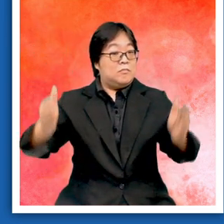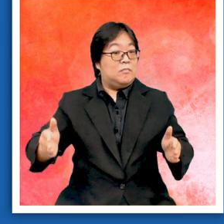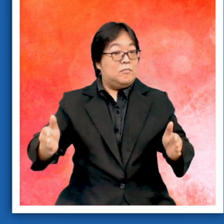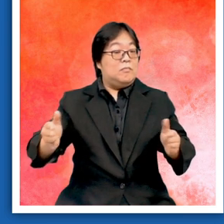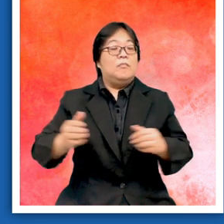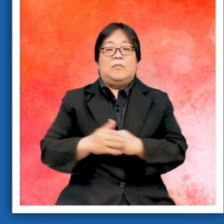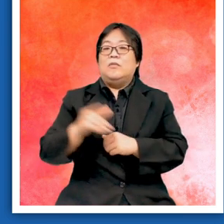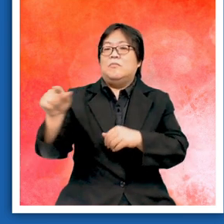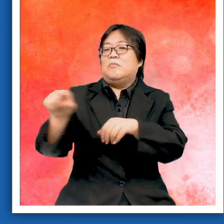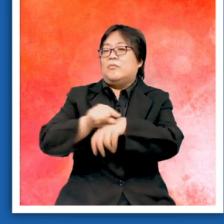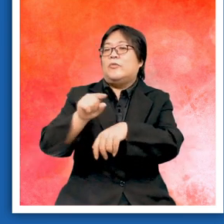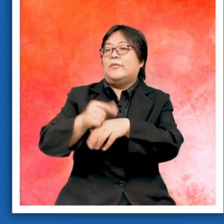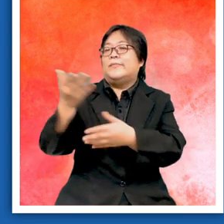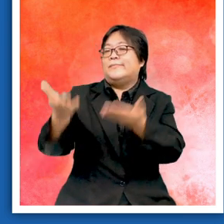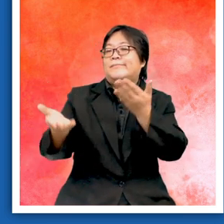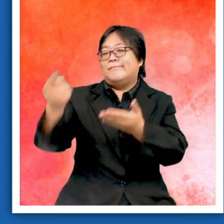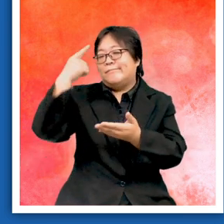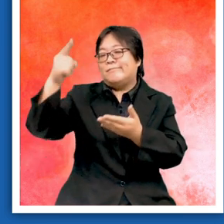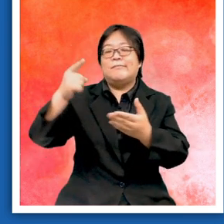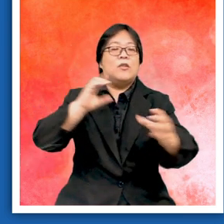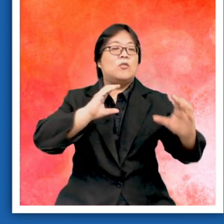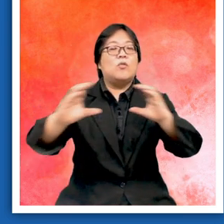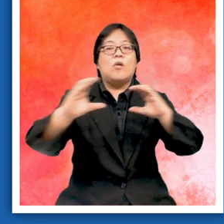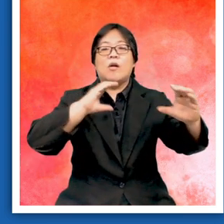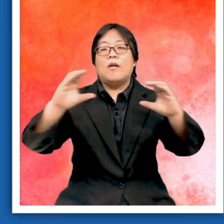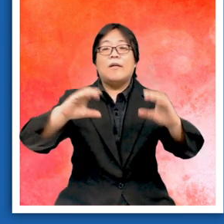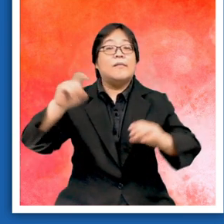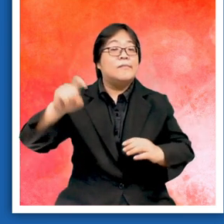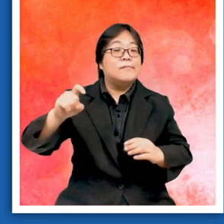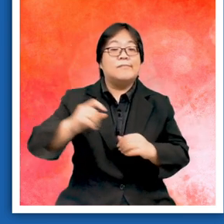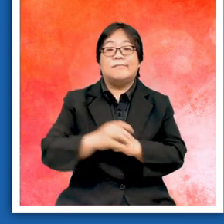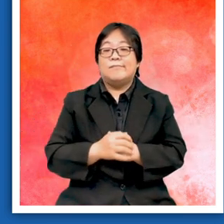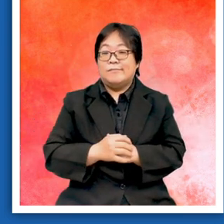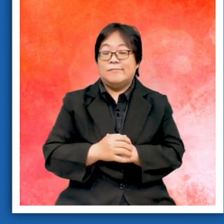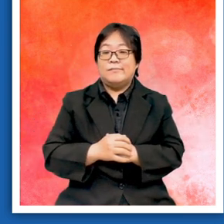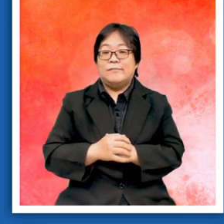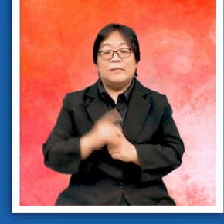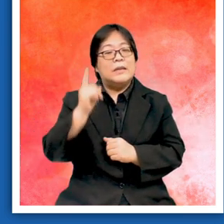will use it for communication, much like